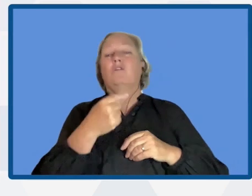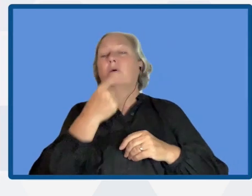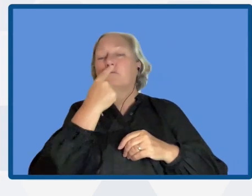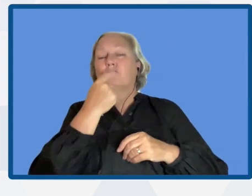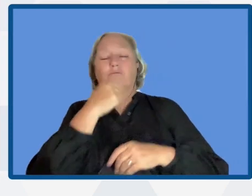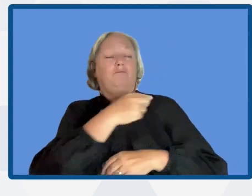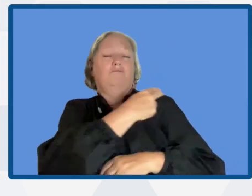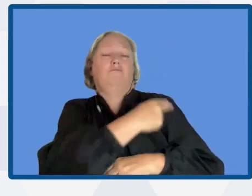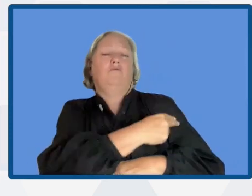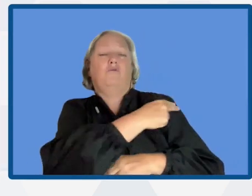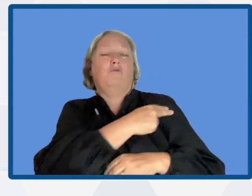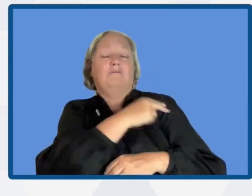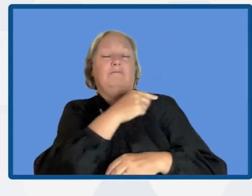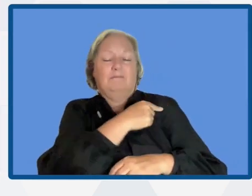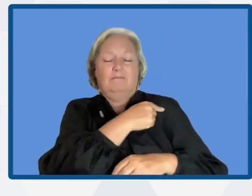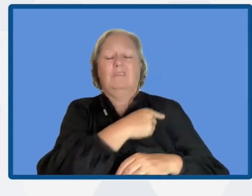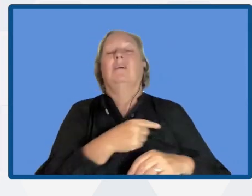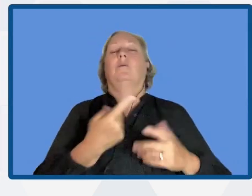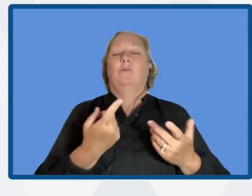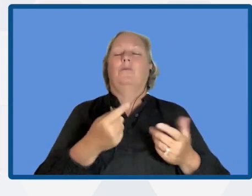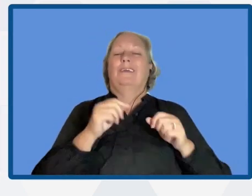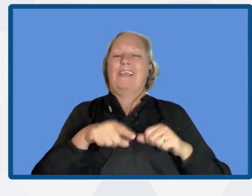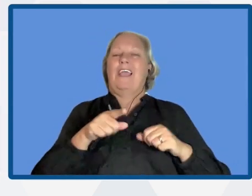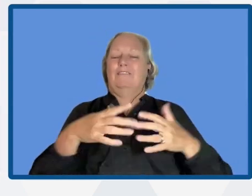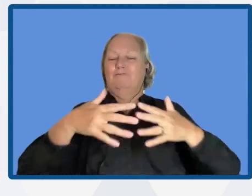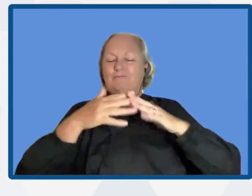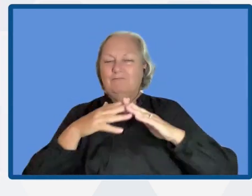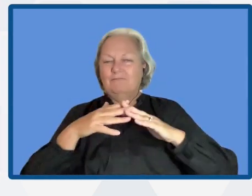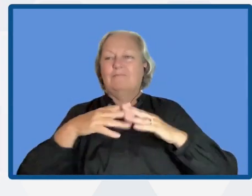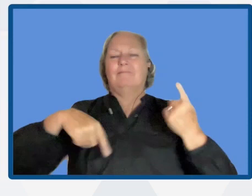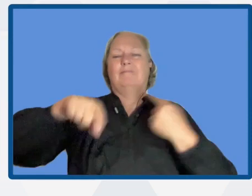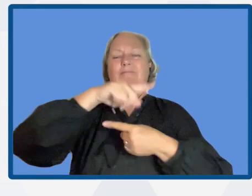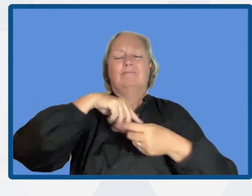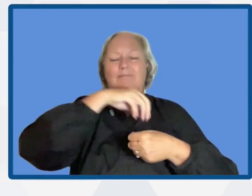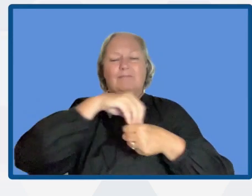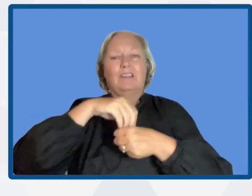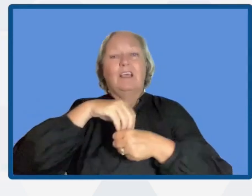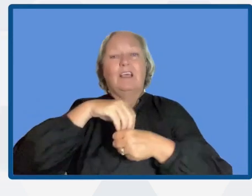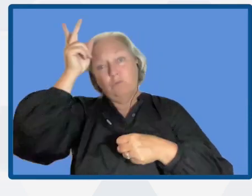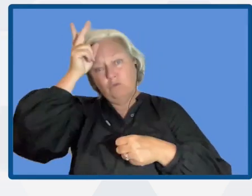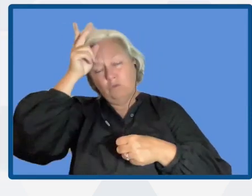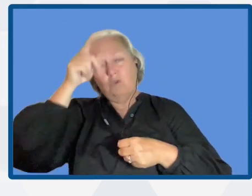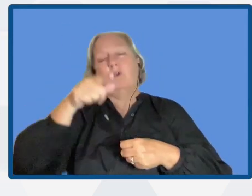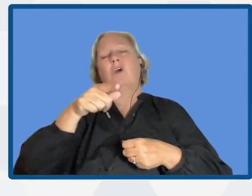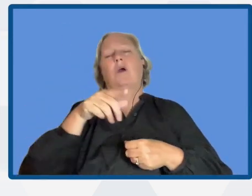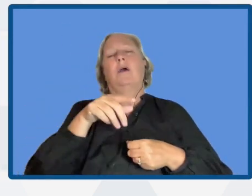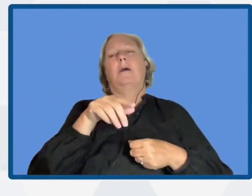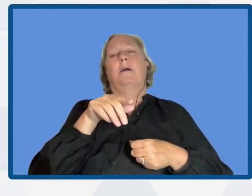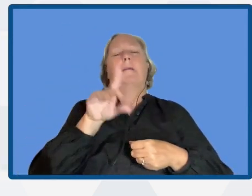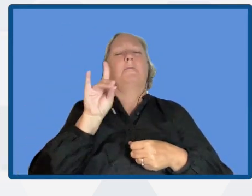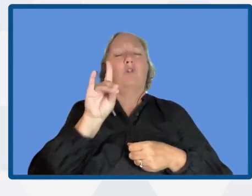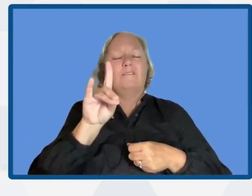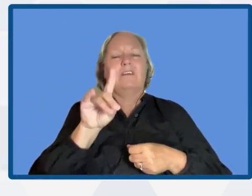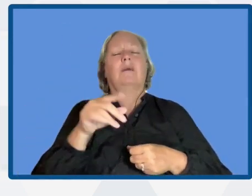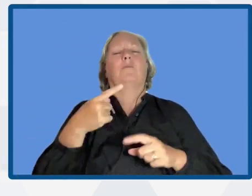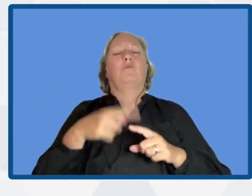We've been able to implement this anticipatory action system both in Peru, Bolivia, and also in Ecuador. We're focusing on